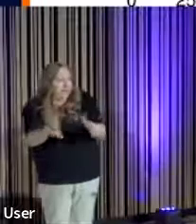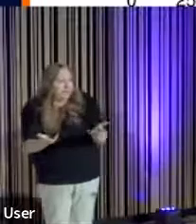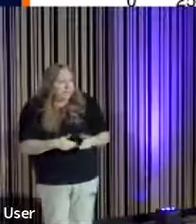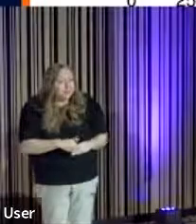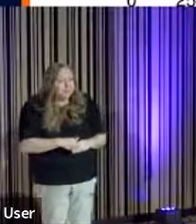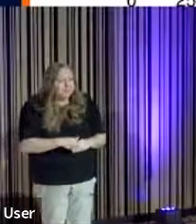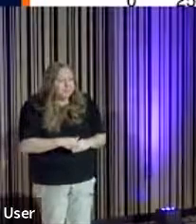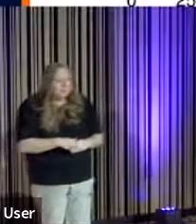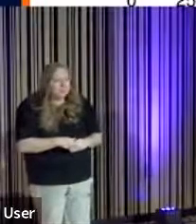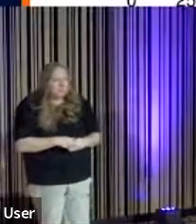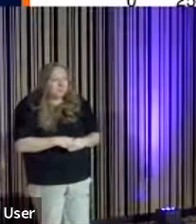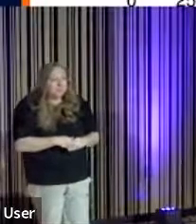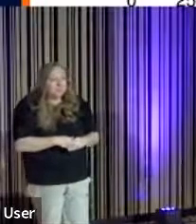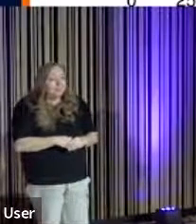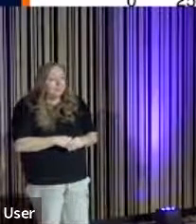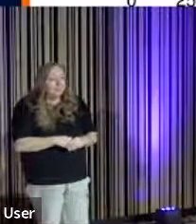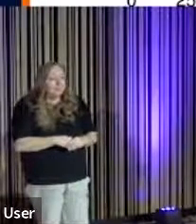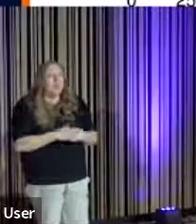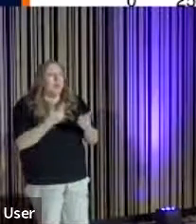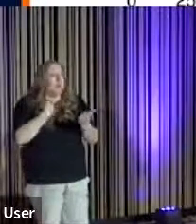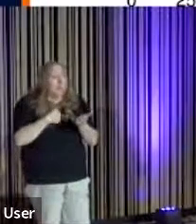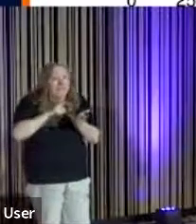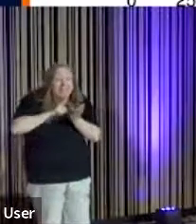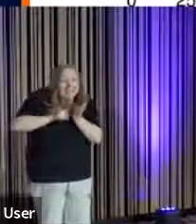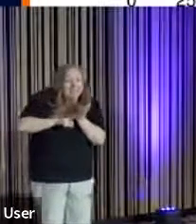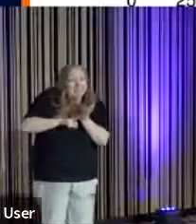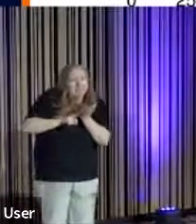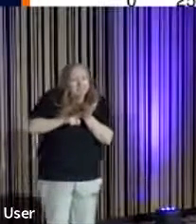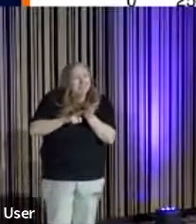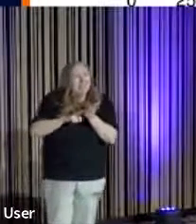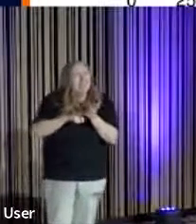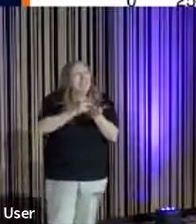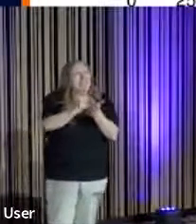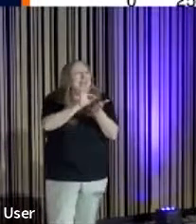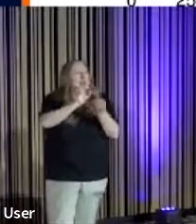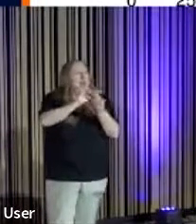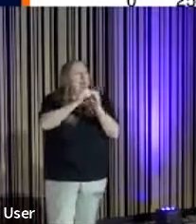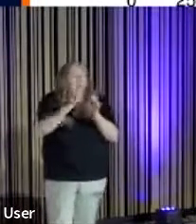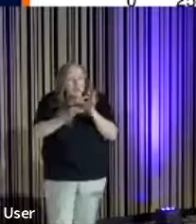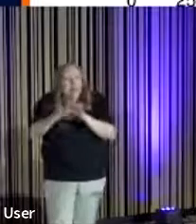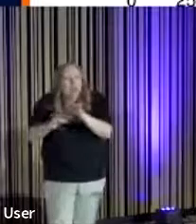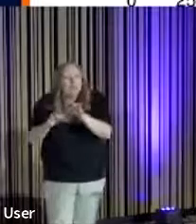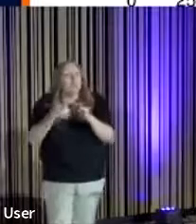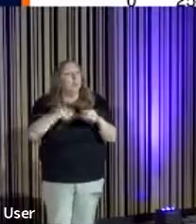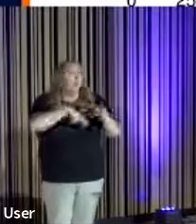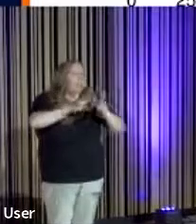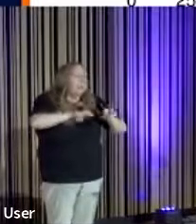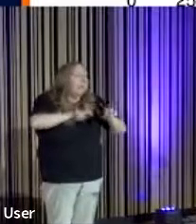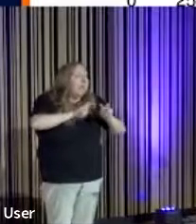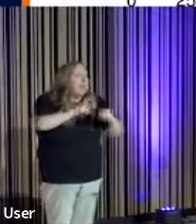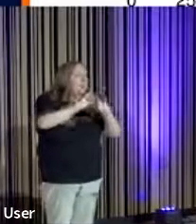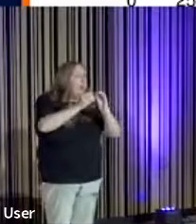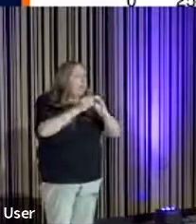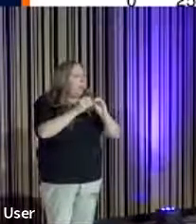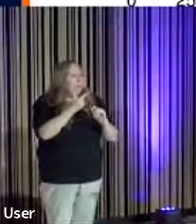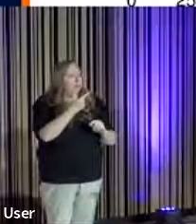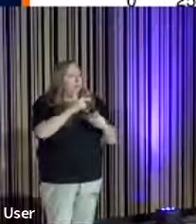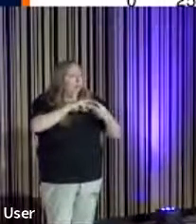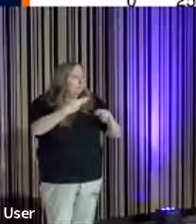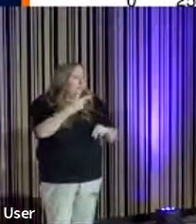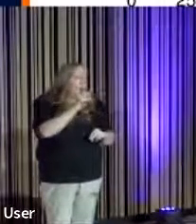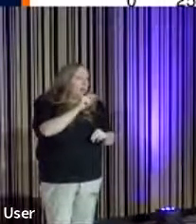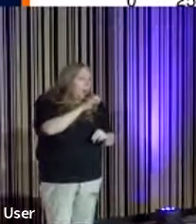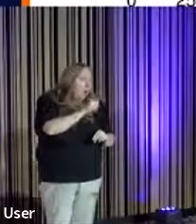So we can count these dots, and we can do this quantitatively. We can assess their genomes. We've now done a study to look at